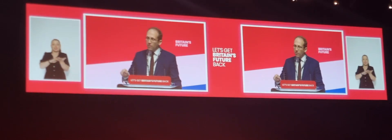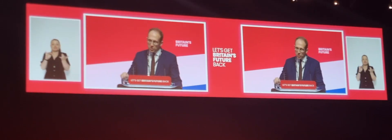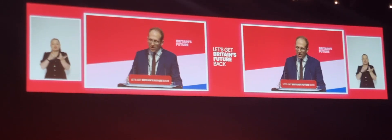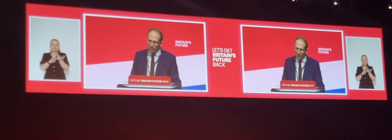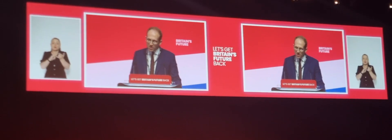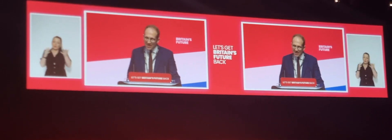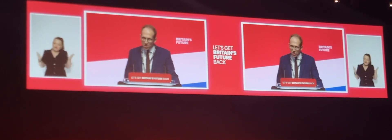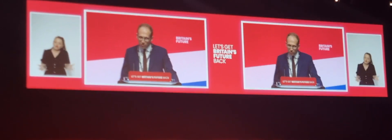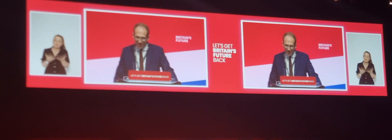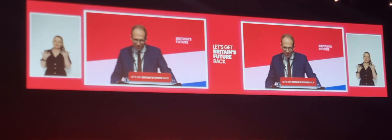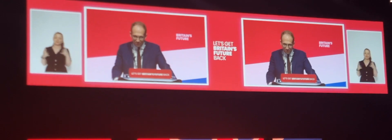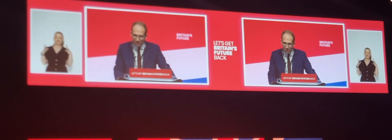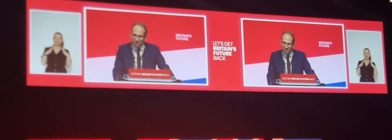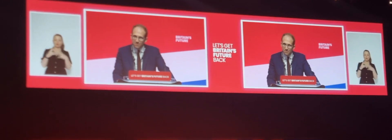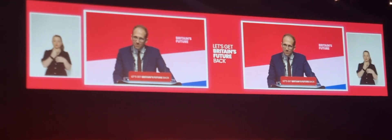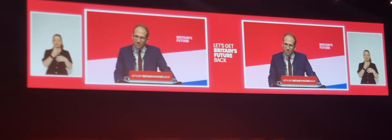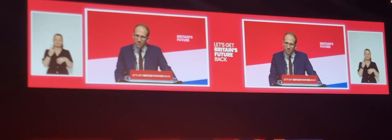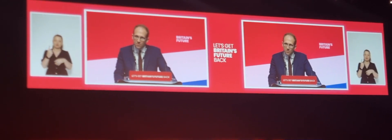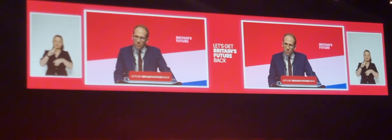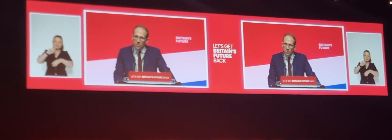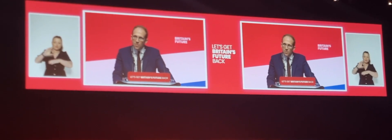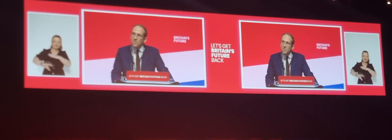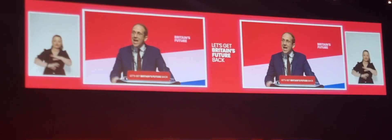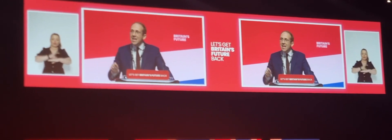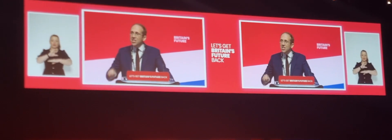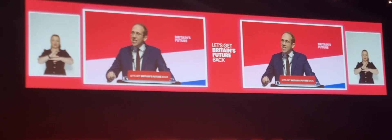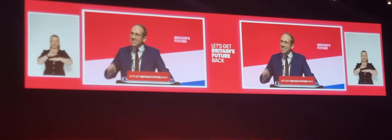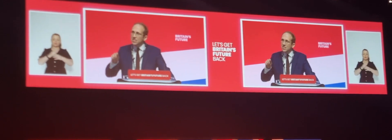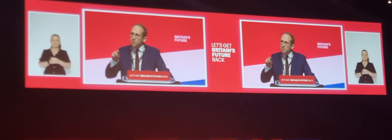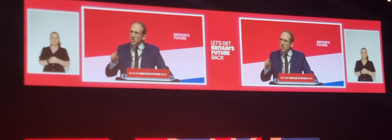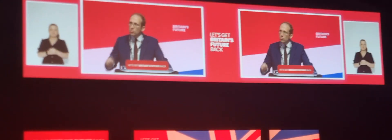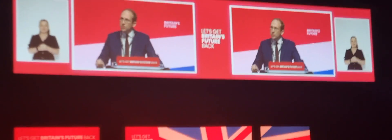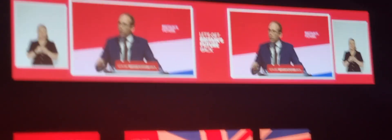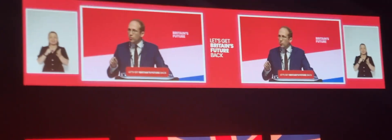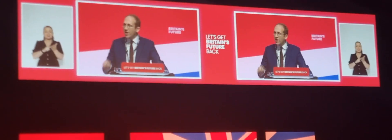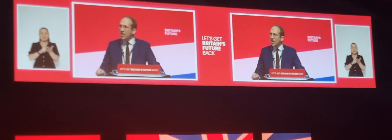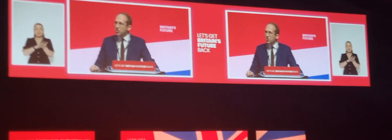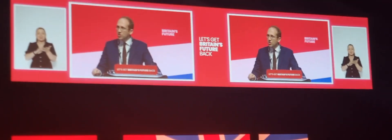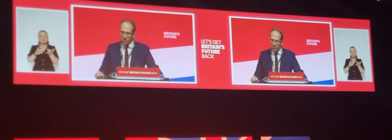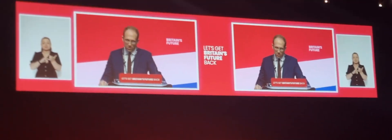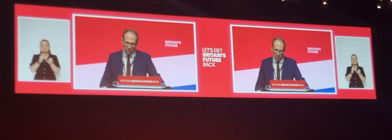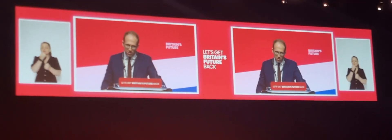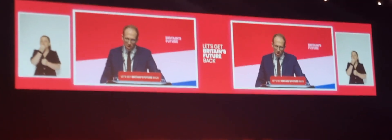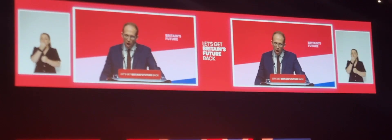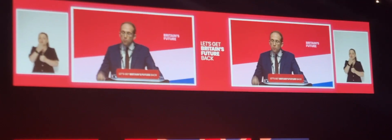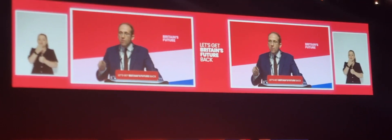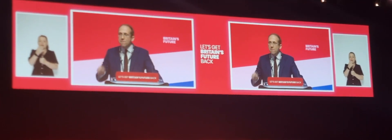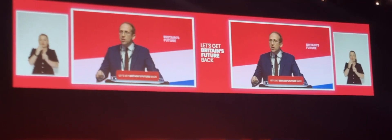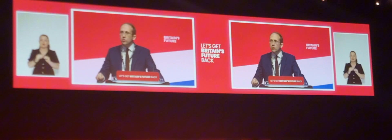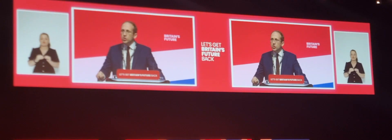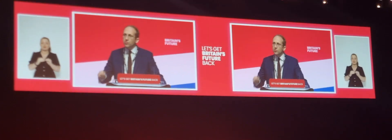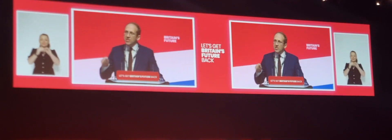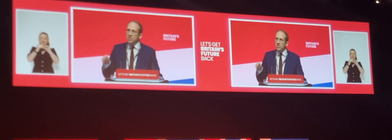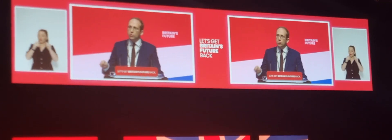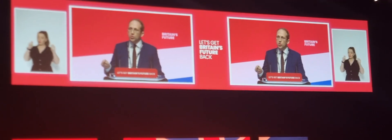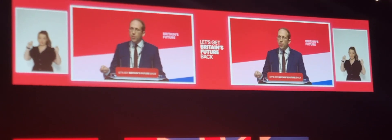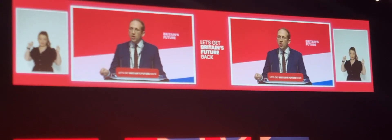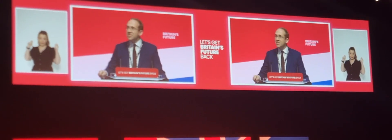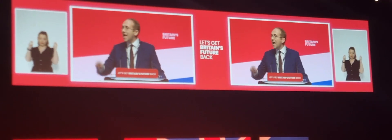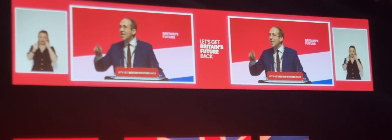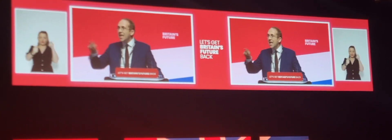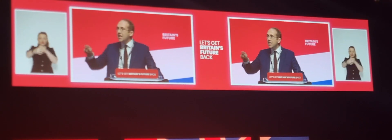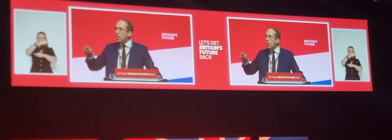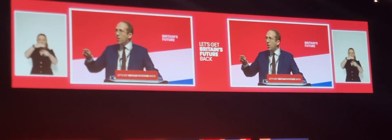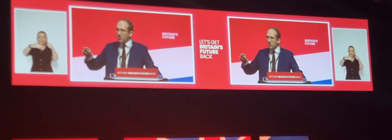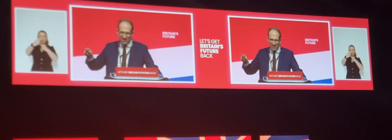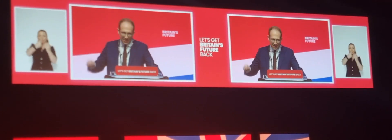rebuild it for the 21st century. The NHS is a beautiful creation, a revolutionary social policy,